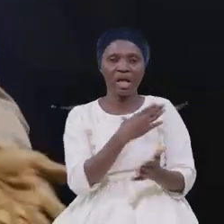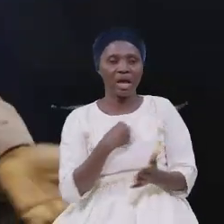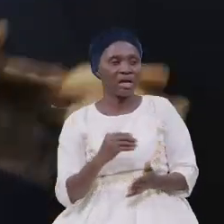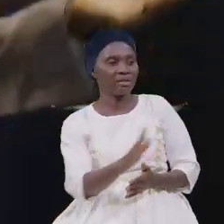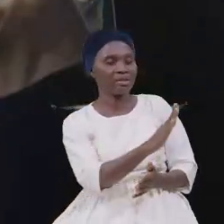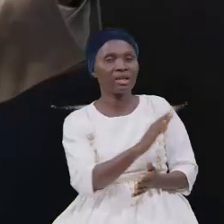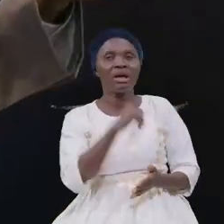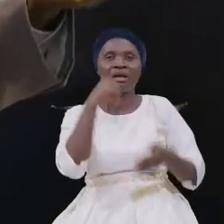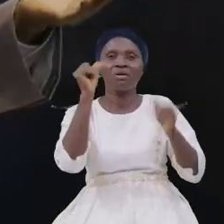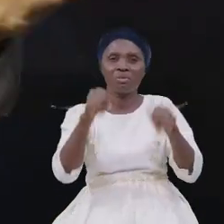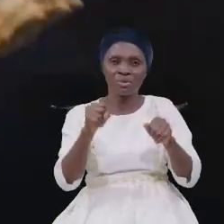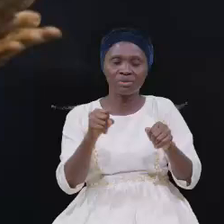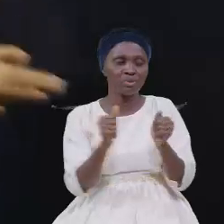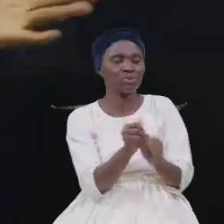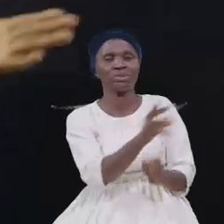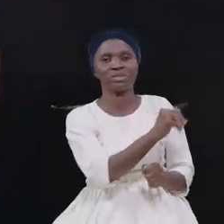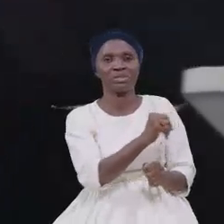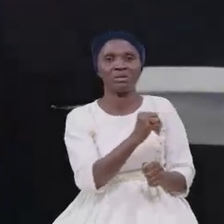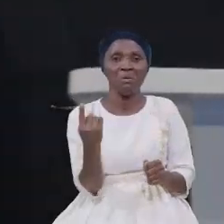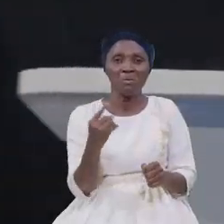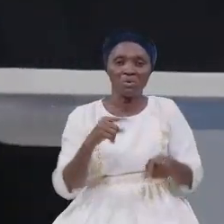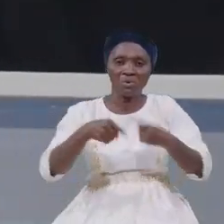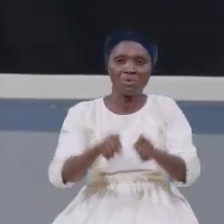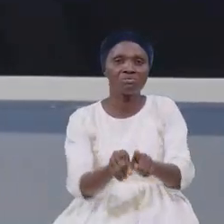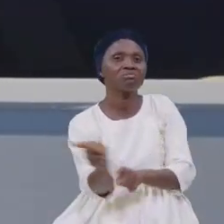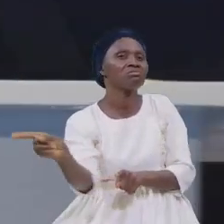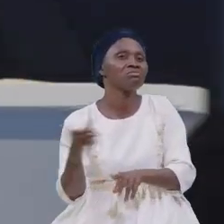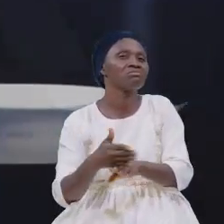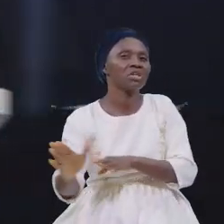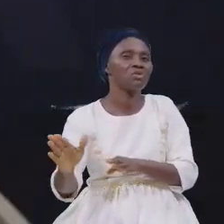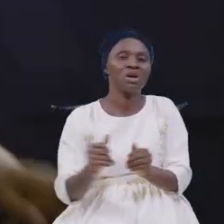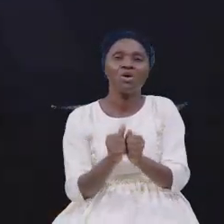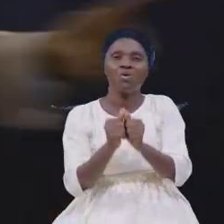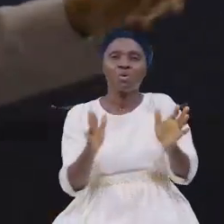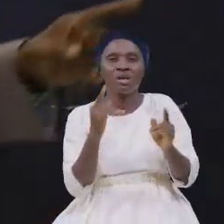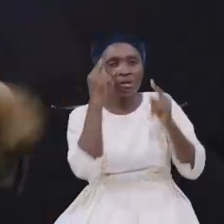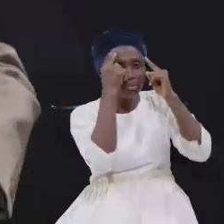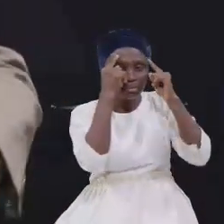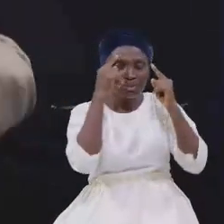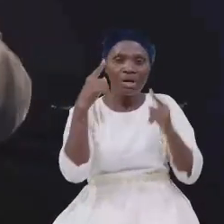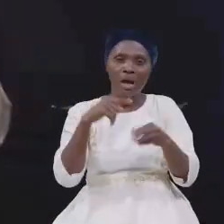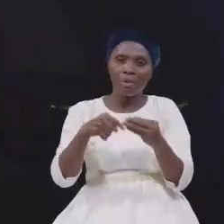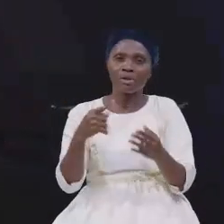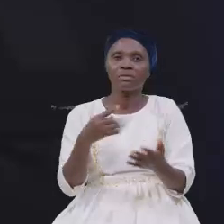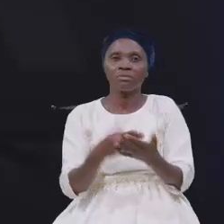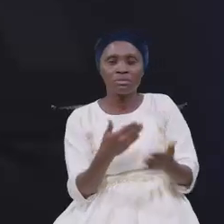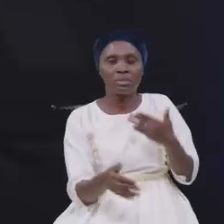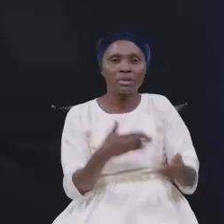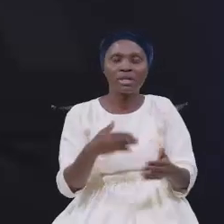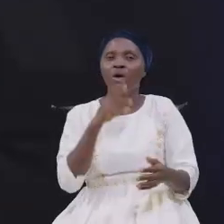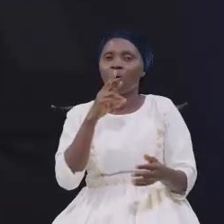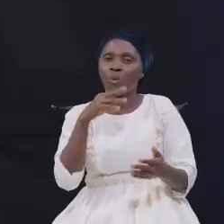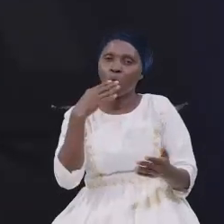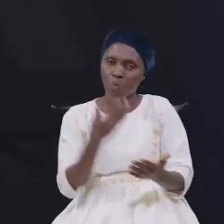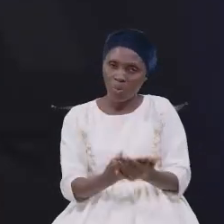and they just go away without considering the matter very well, with men, this